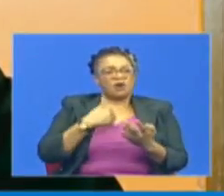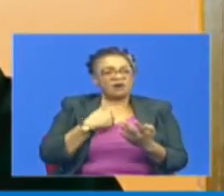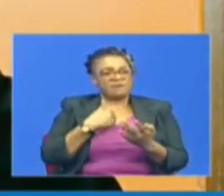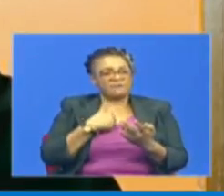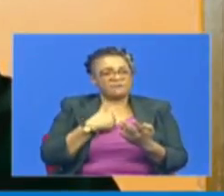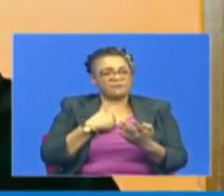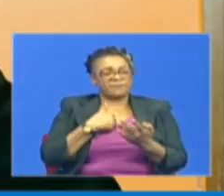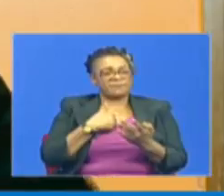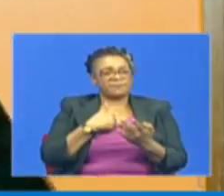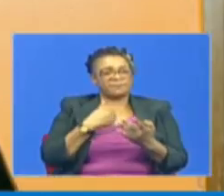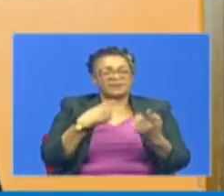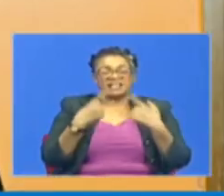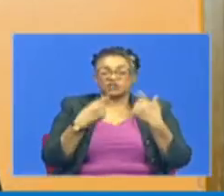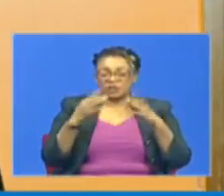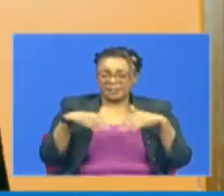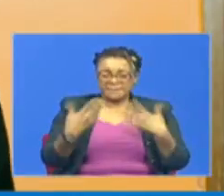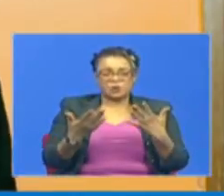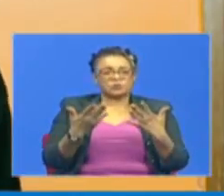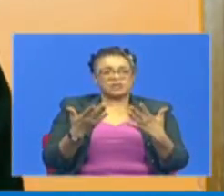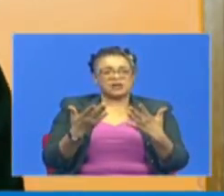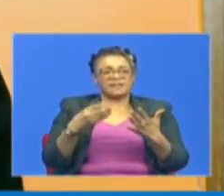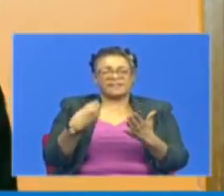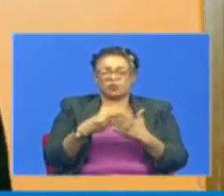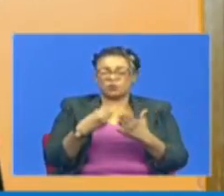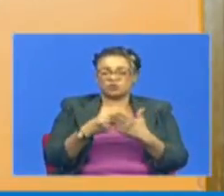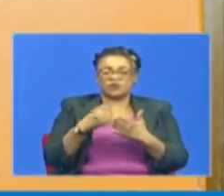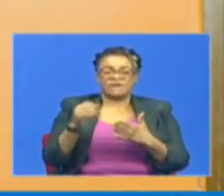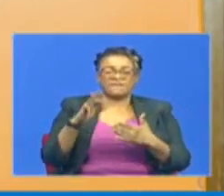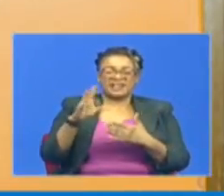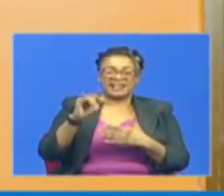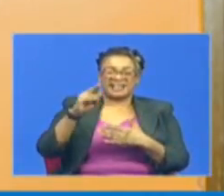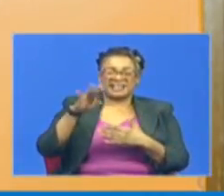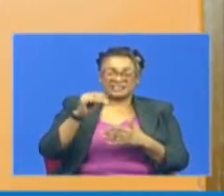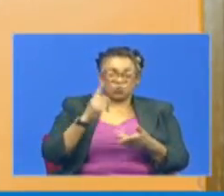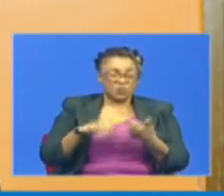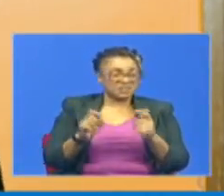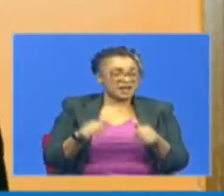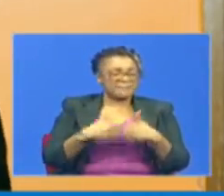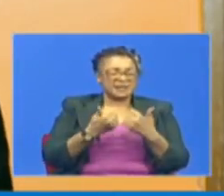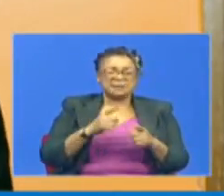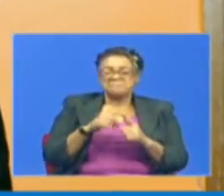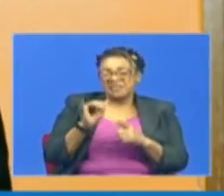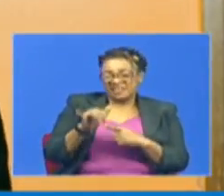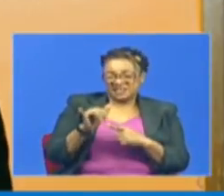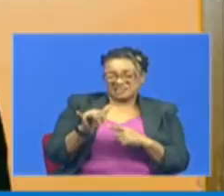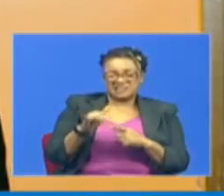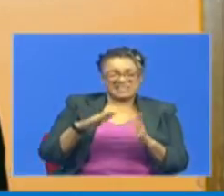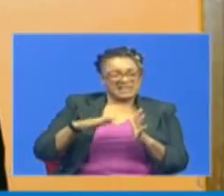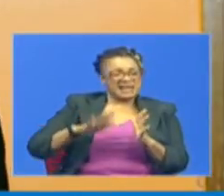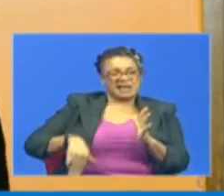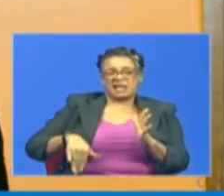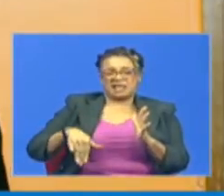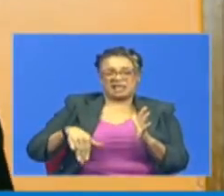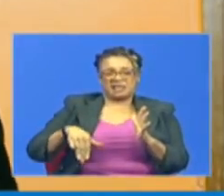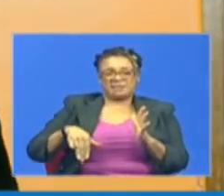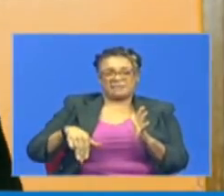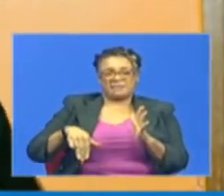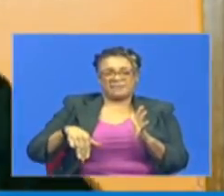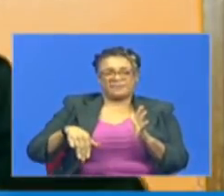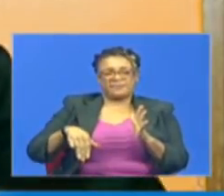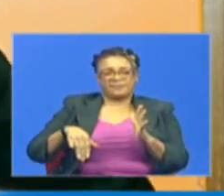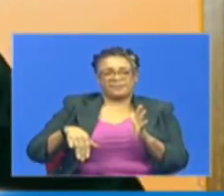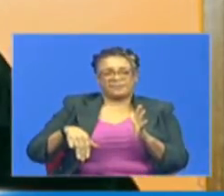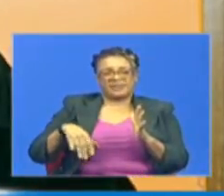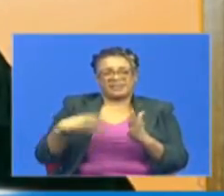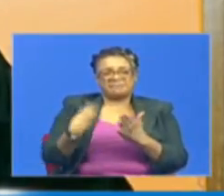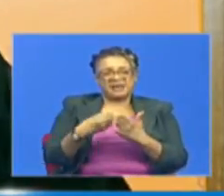I talked about the cost of credit, that is, the restructuring is happening, but that in a sense just delays the fact that money will still